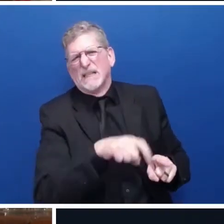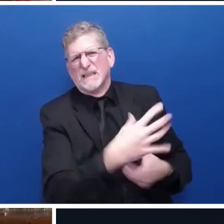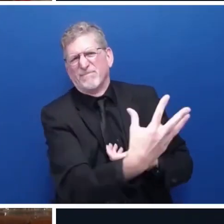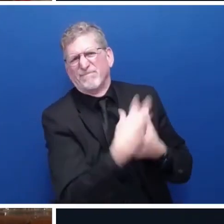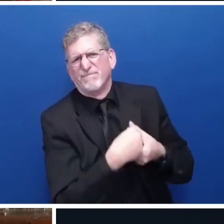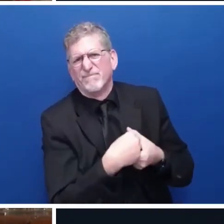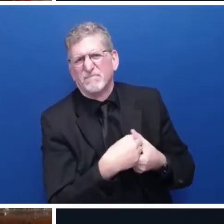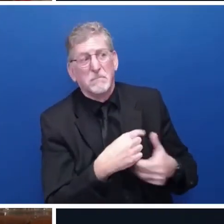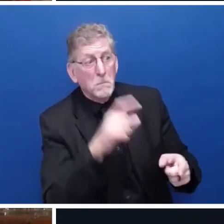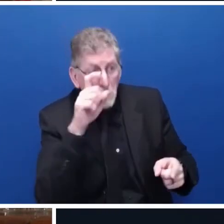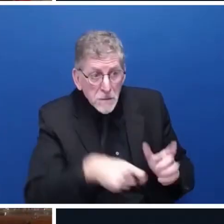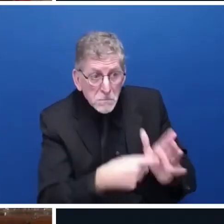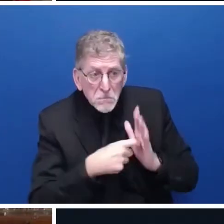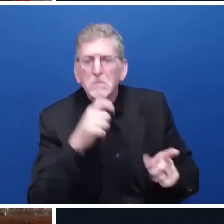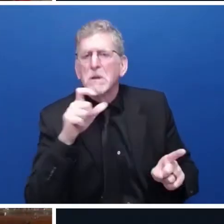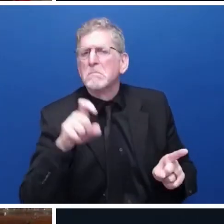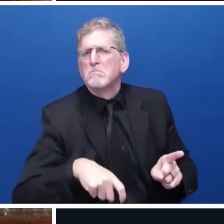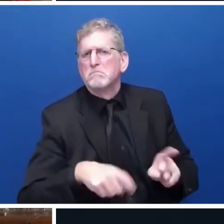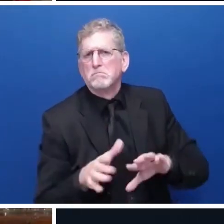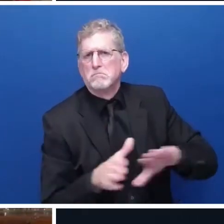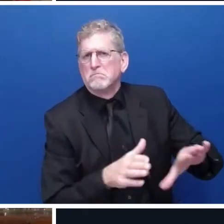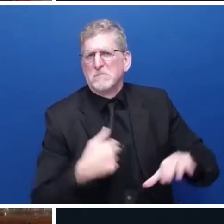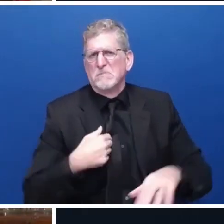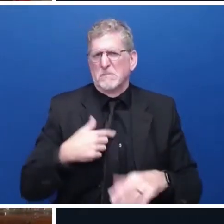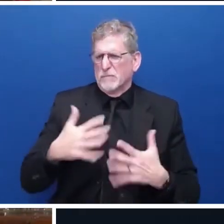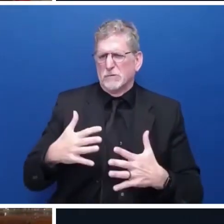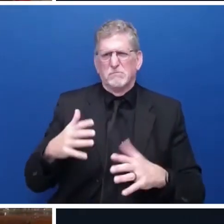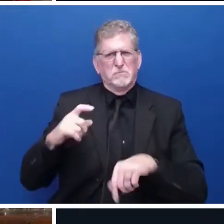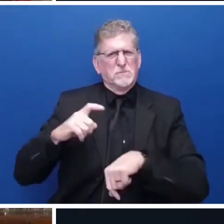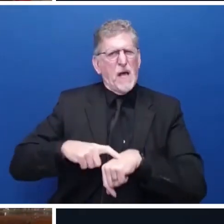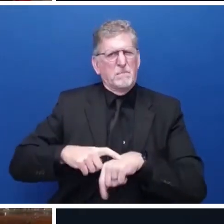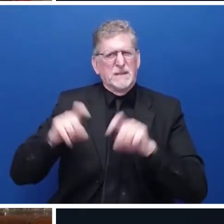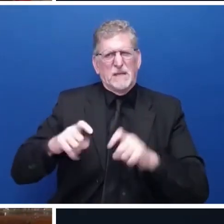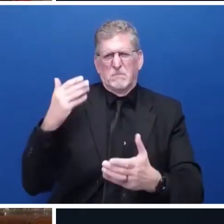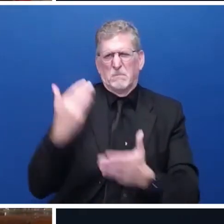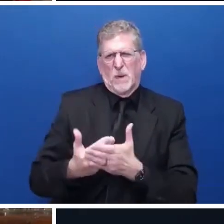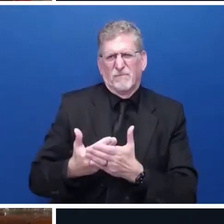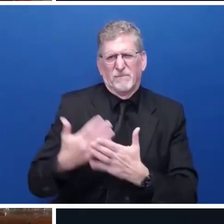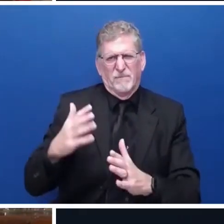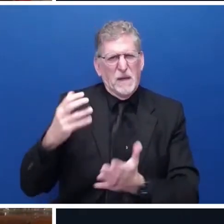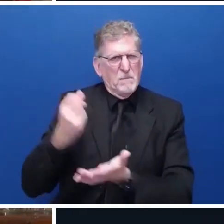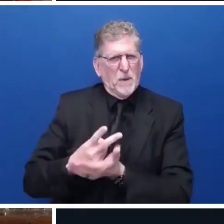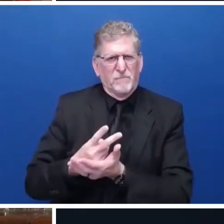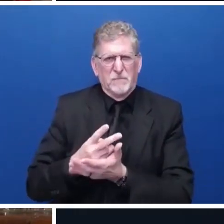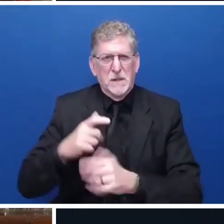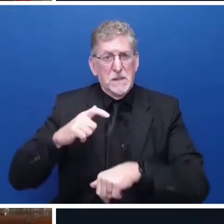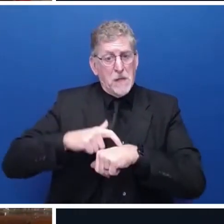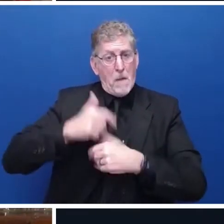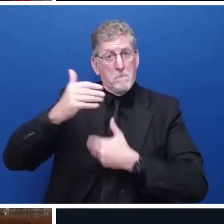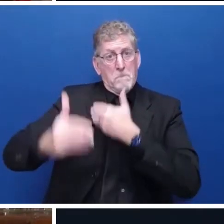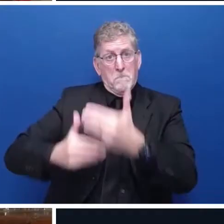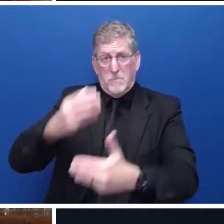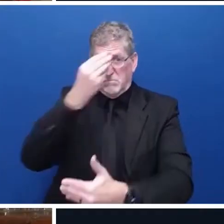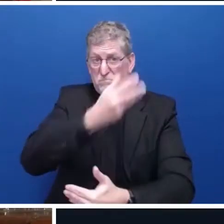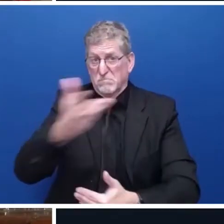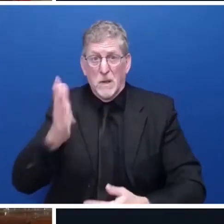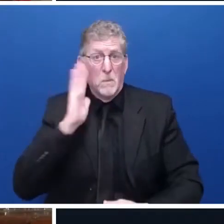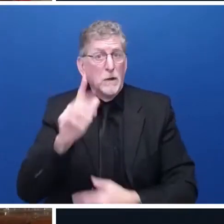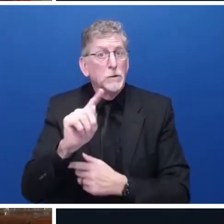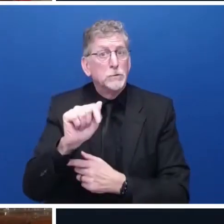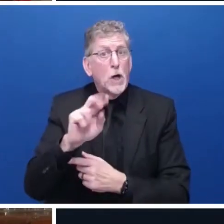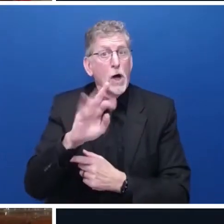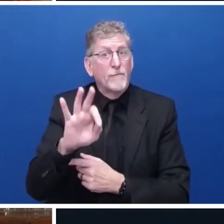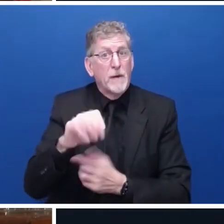the tariffs paid for by foreign countries will, like in the past, substantially replace the